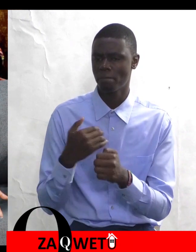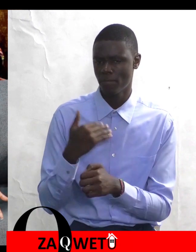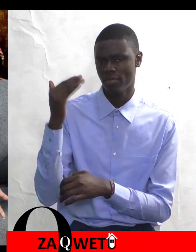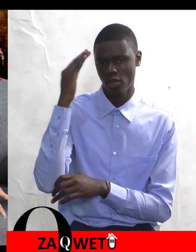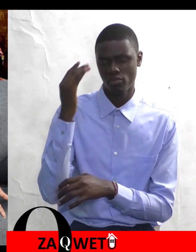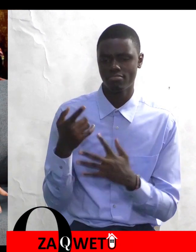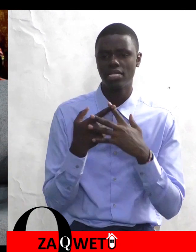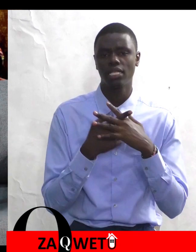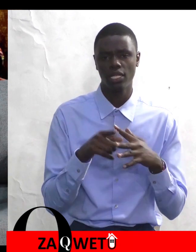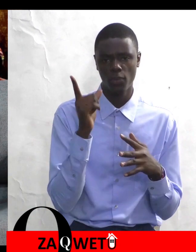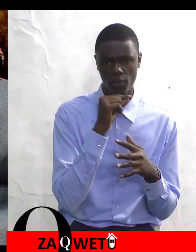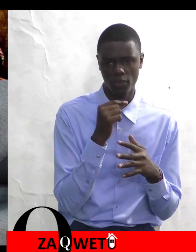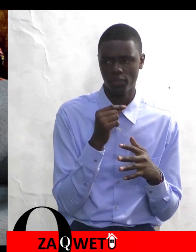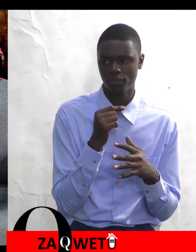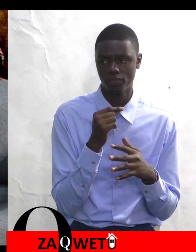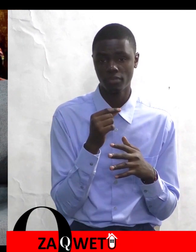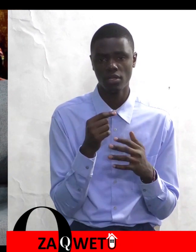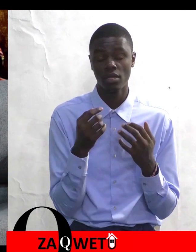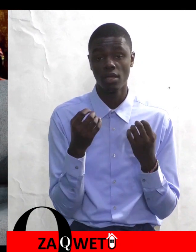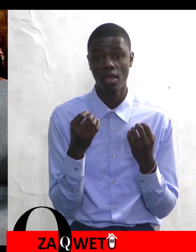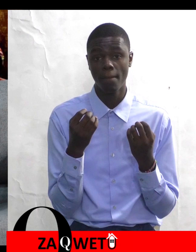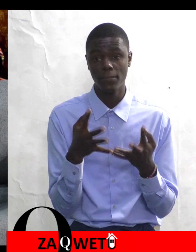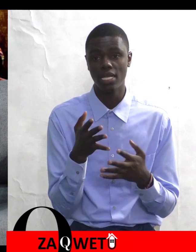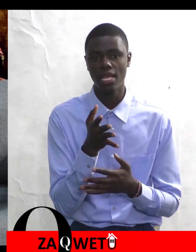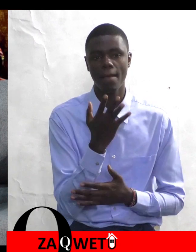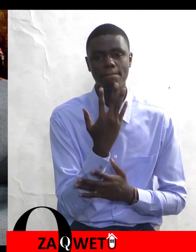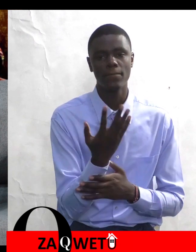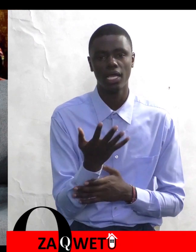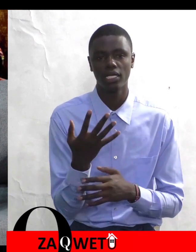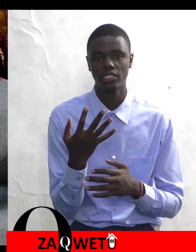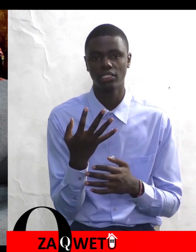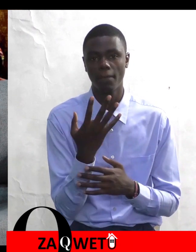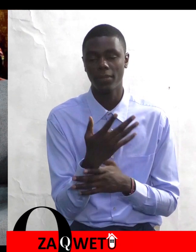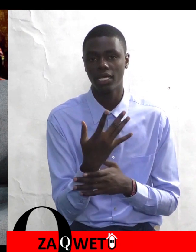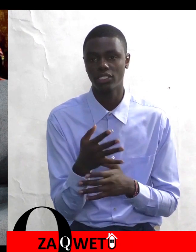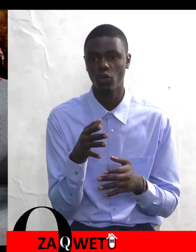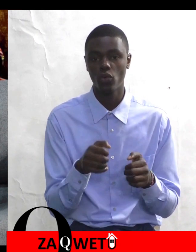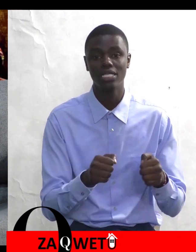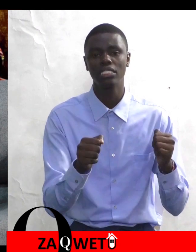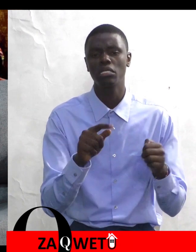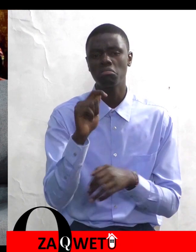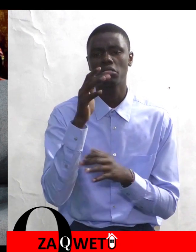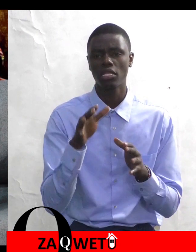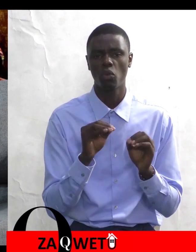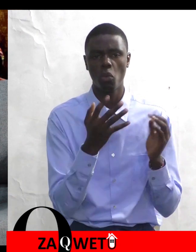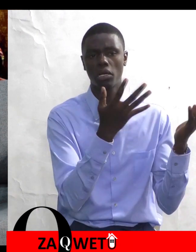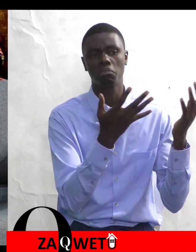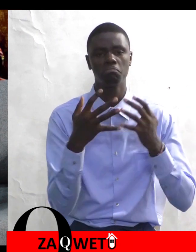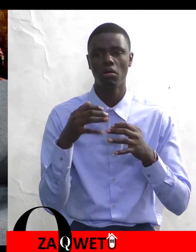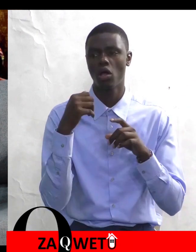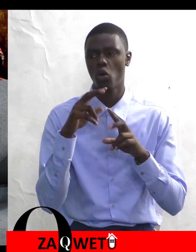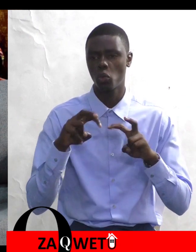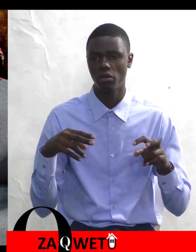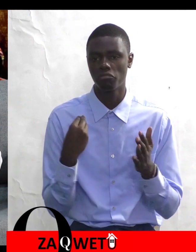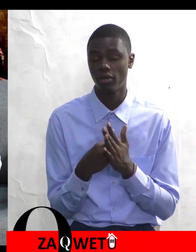on the streets. And I found out, since I started this, I found out most beggars on the streets are not even Kenyan.